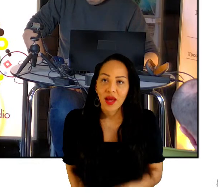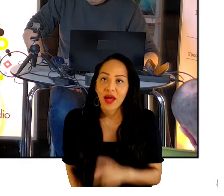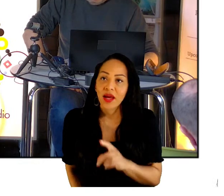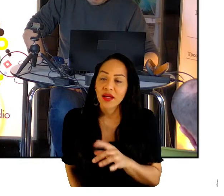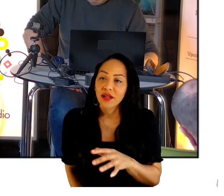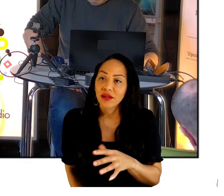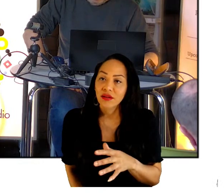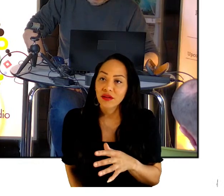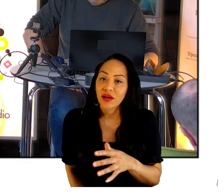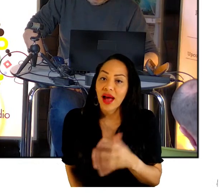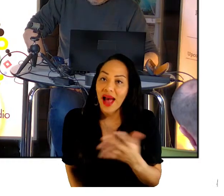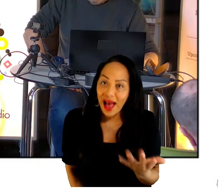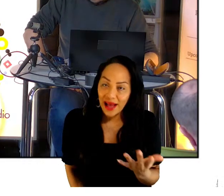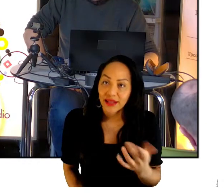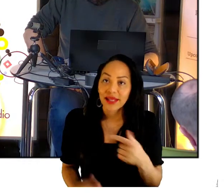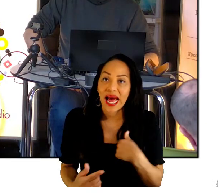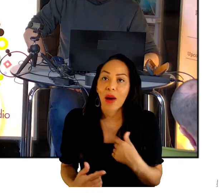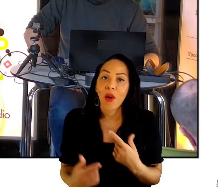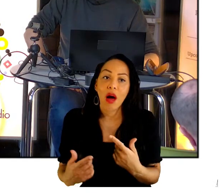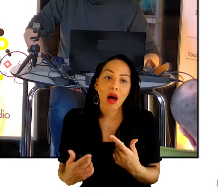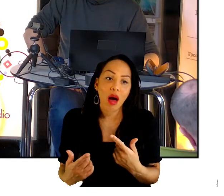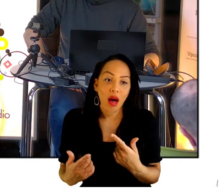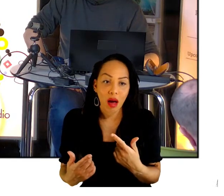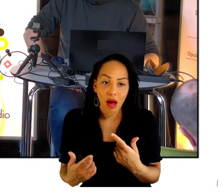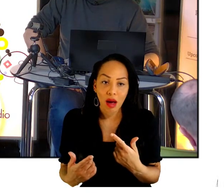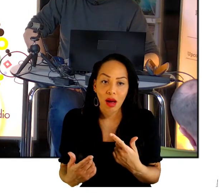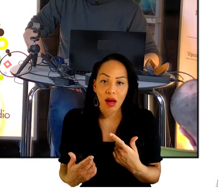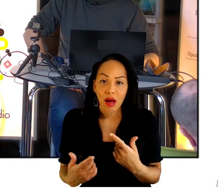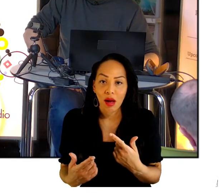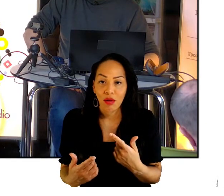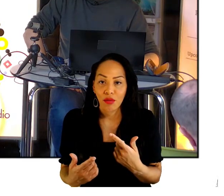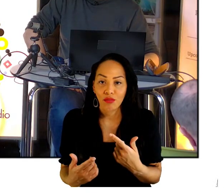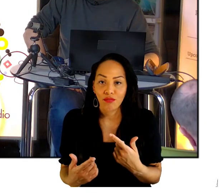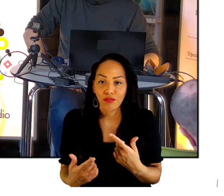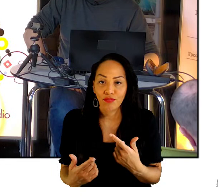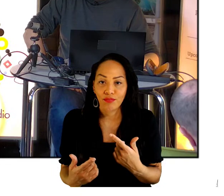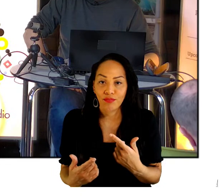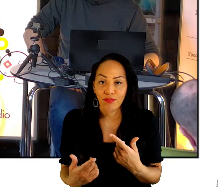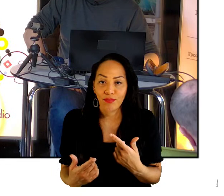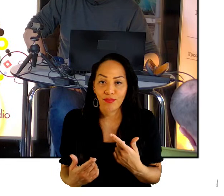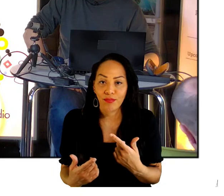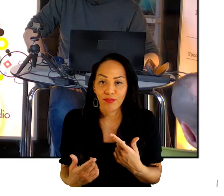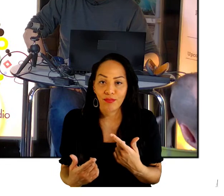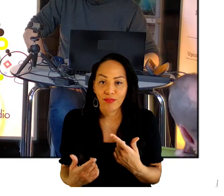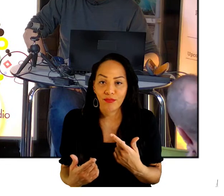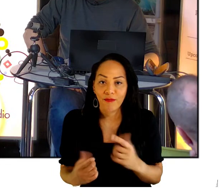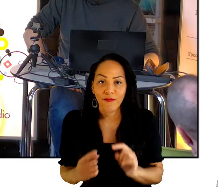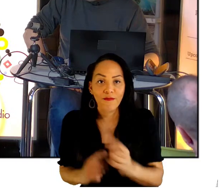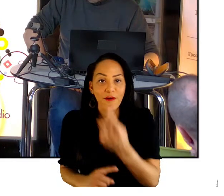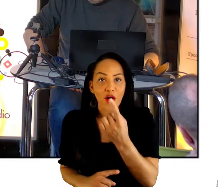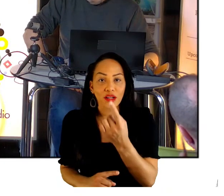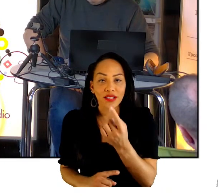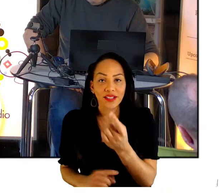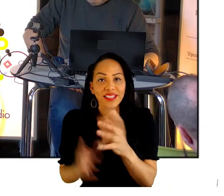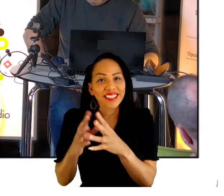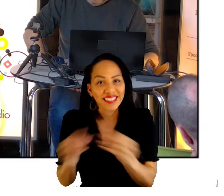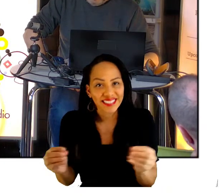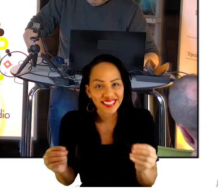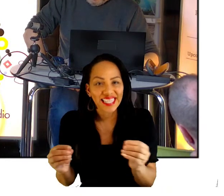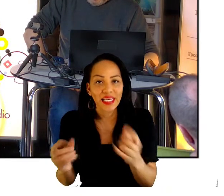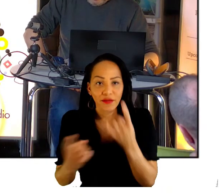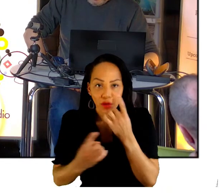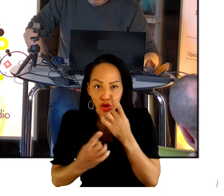lies behind that, which is that we think that the first scene of the performance should contain everything that comes later in a